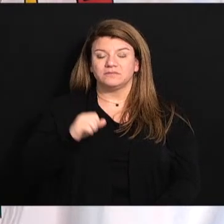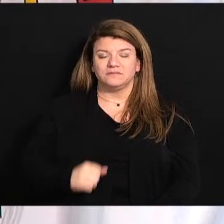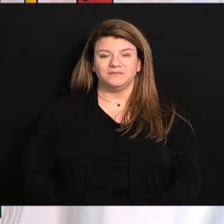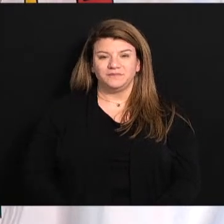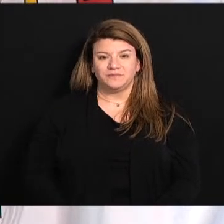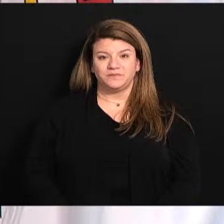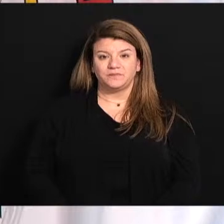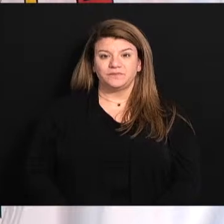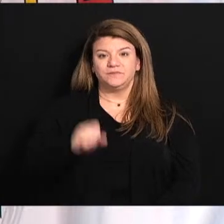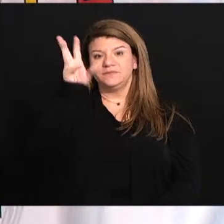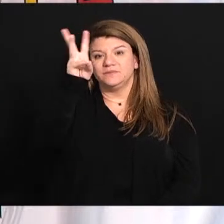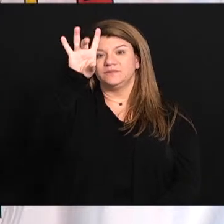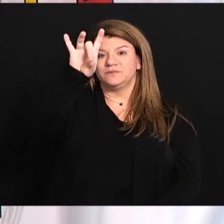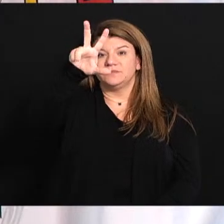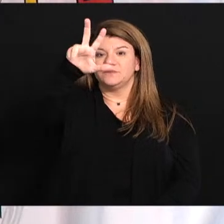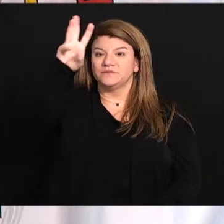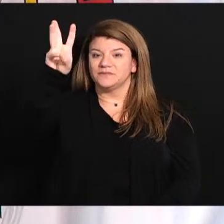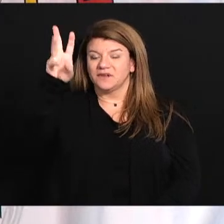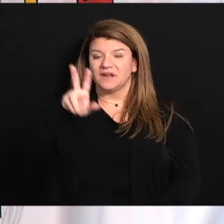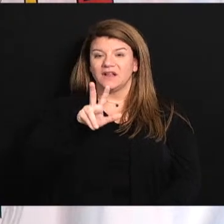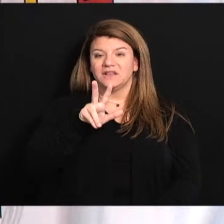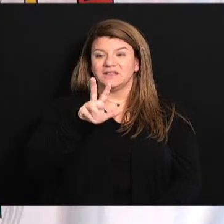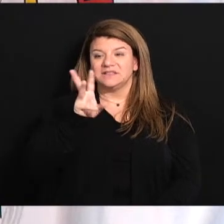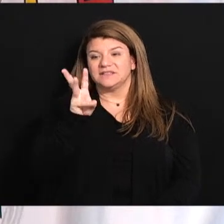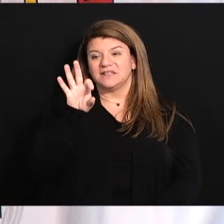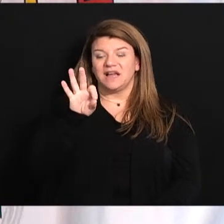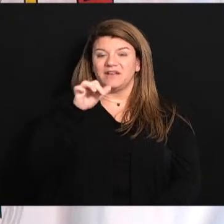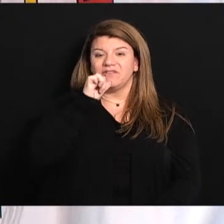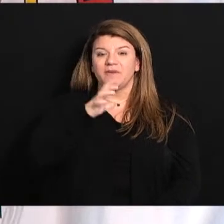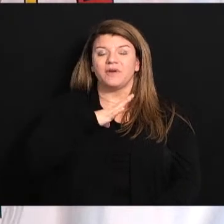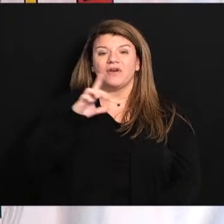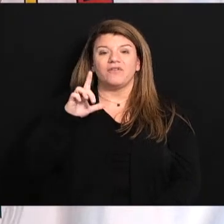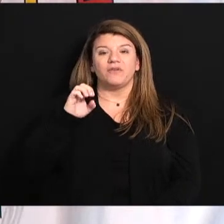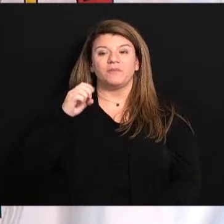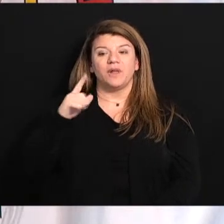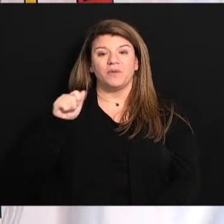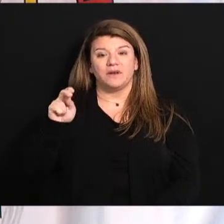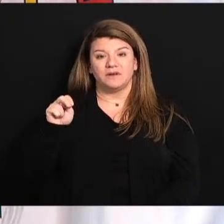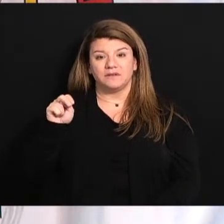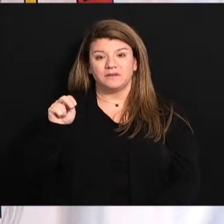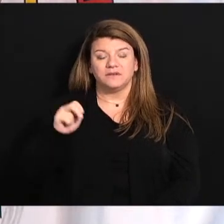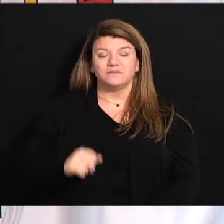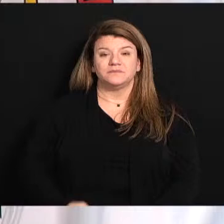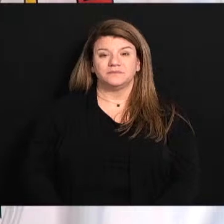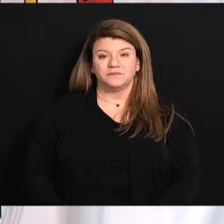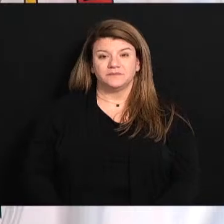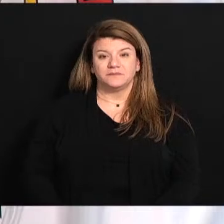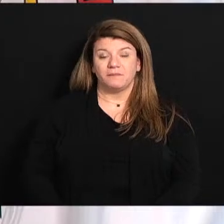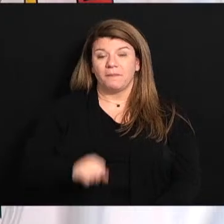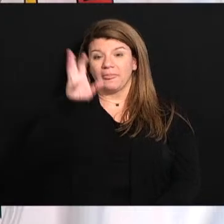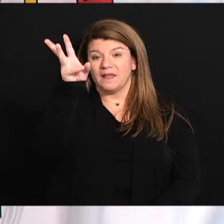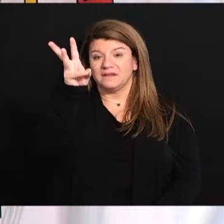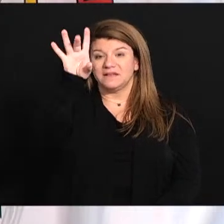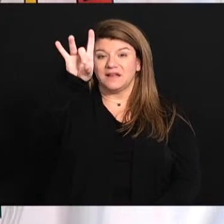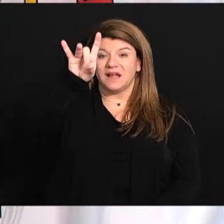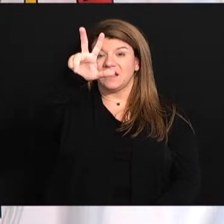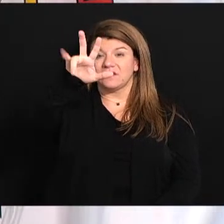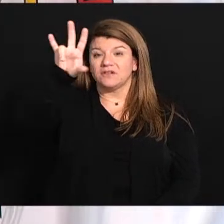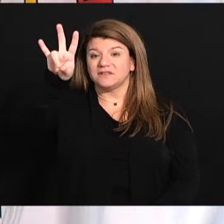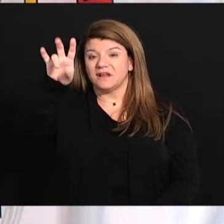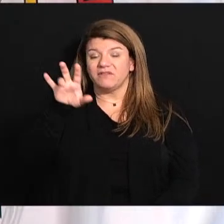The 6,836th death is a 69-year-old female from Logan County. The 6,837th death